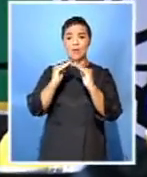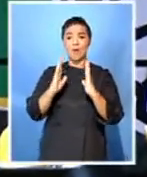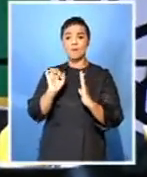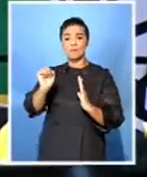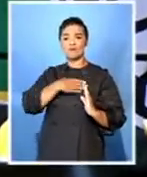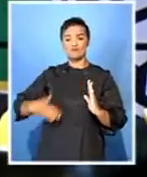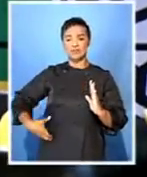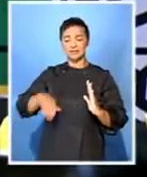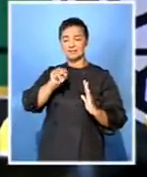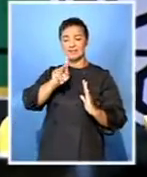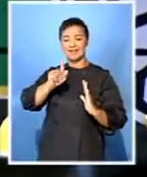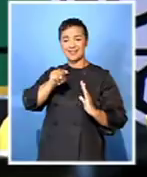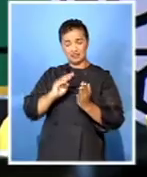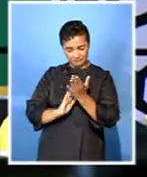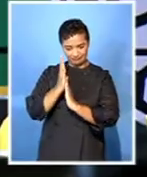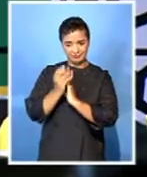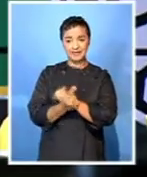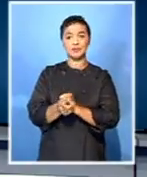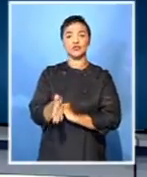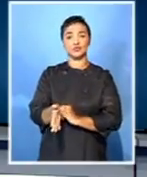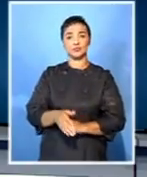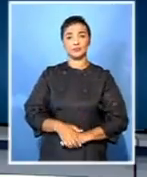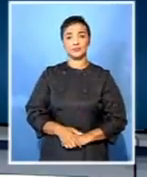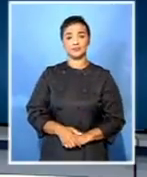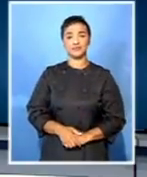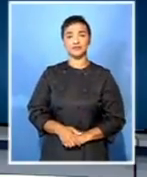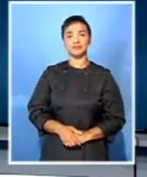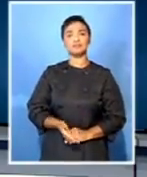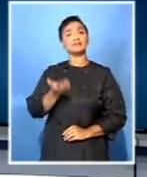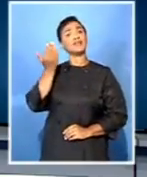Namopolani, SABC News, Johannesburg. A funeral service